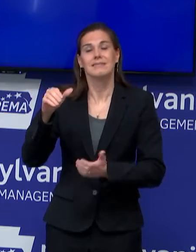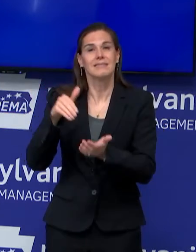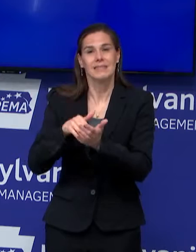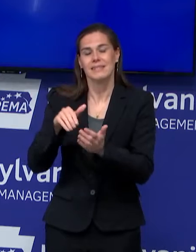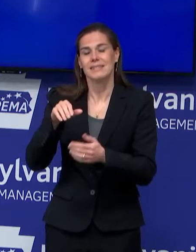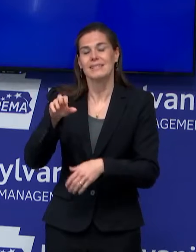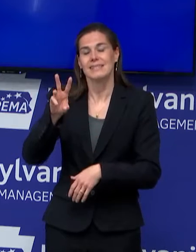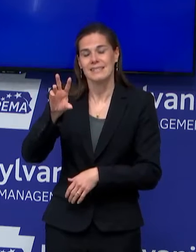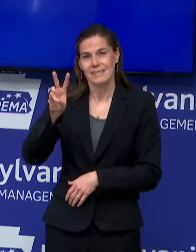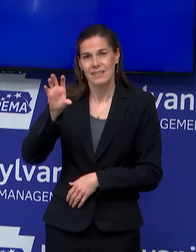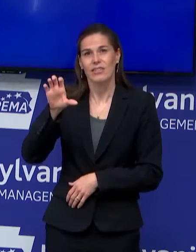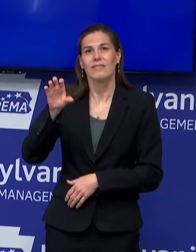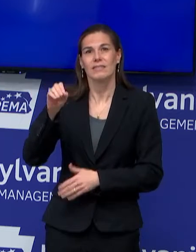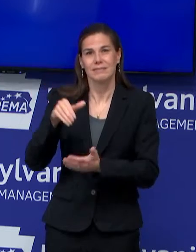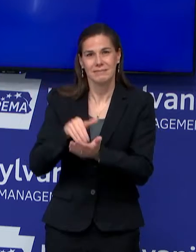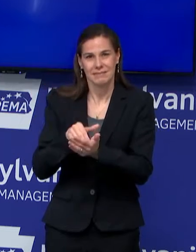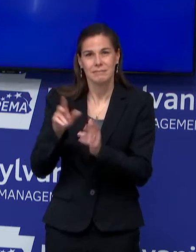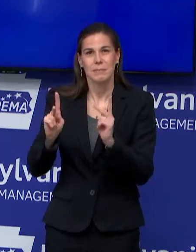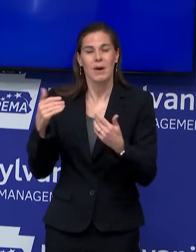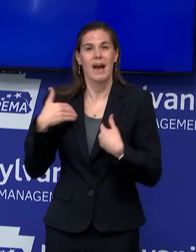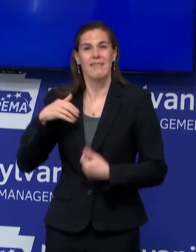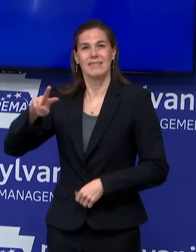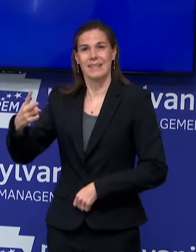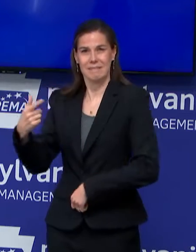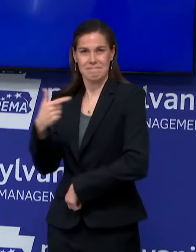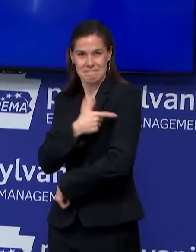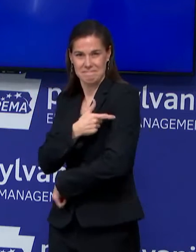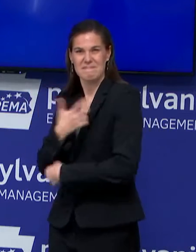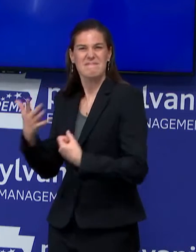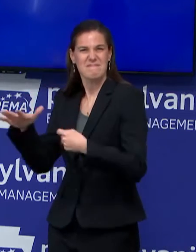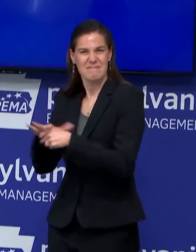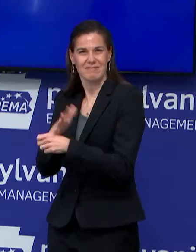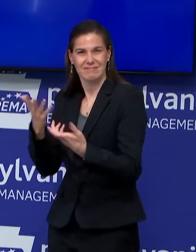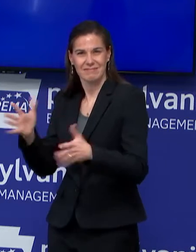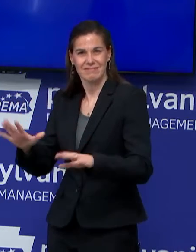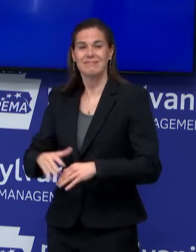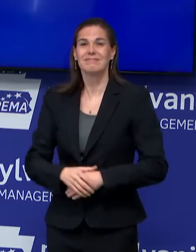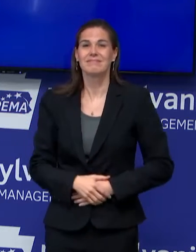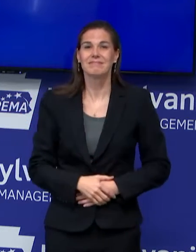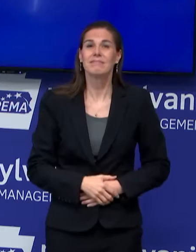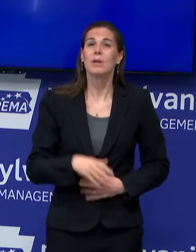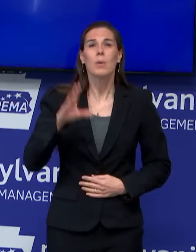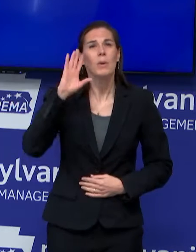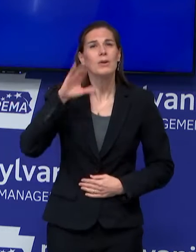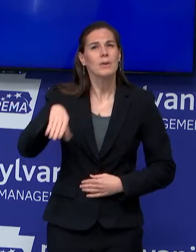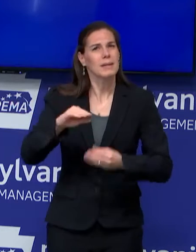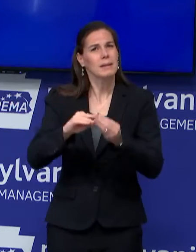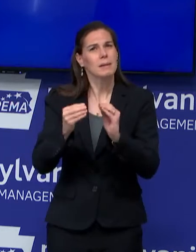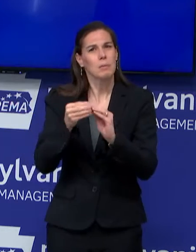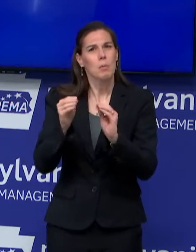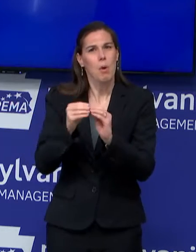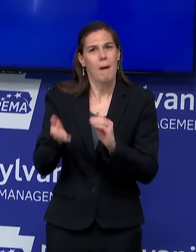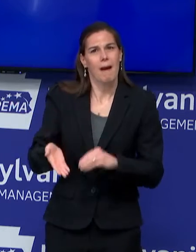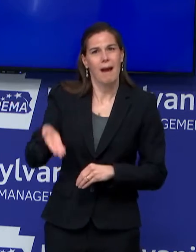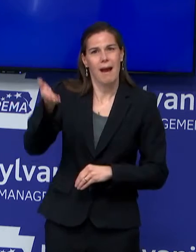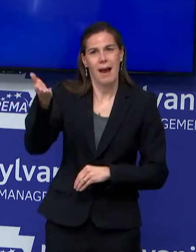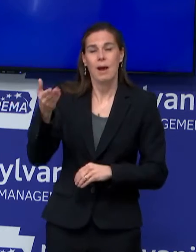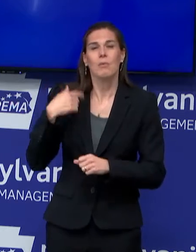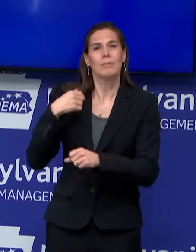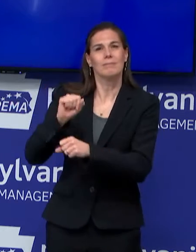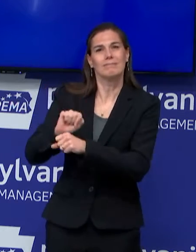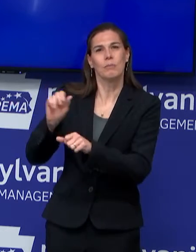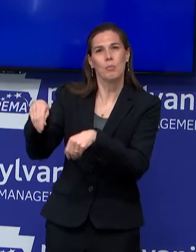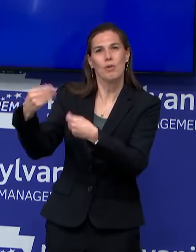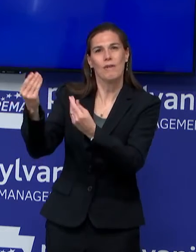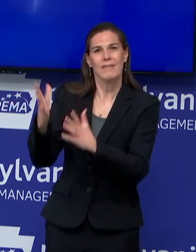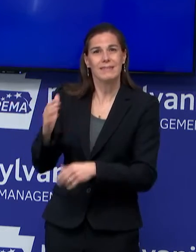now fully vaccinated. We know that the actual number of people vaccinated is higher, and we're continuing to work with providers every day to